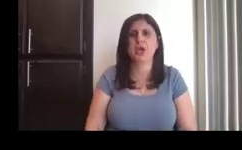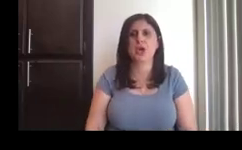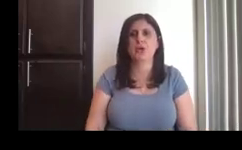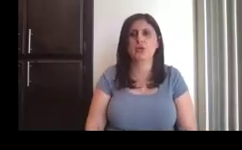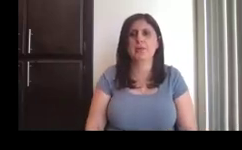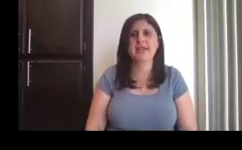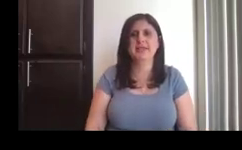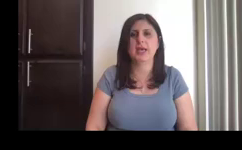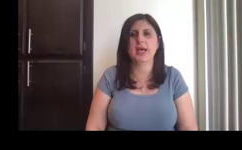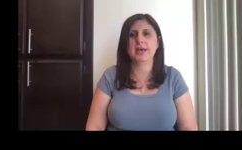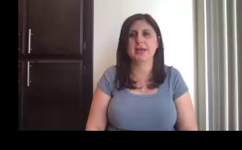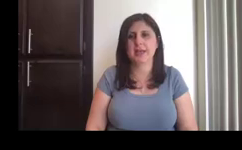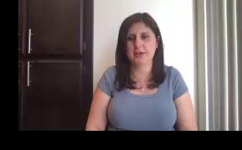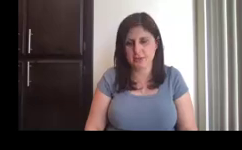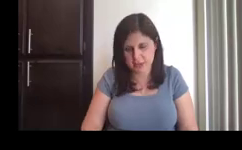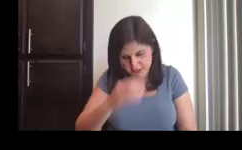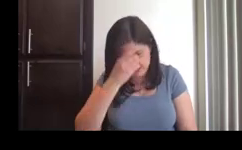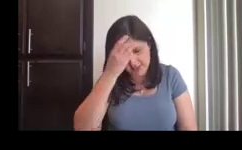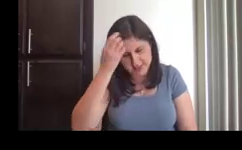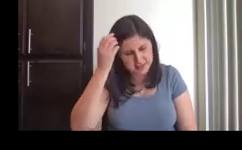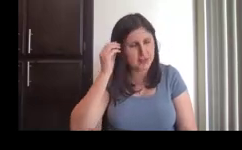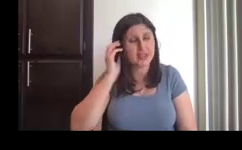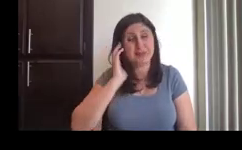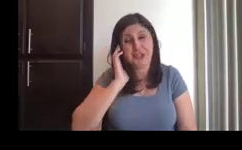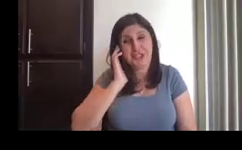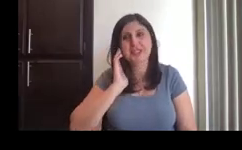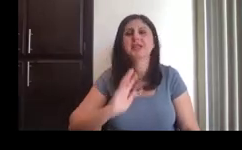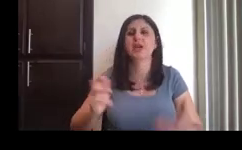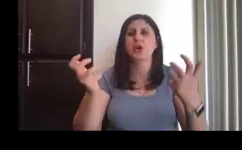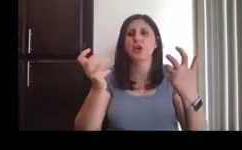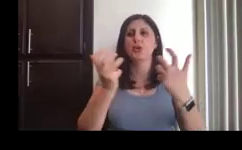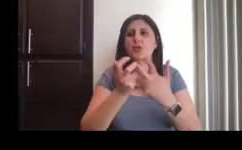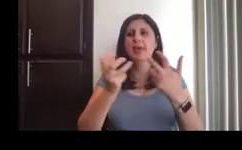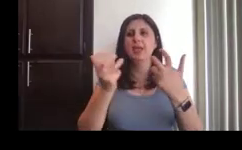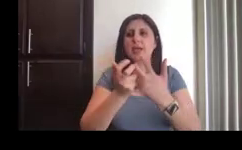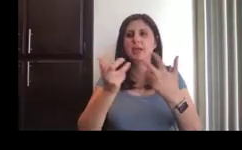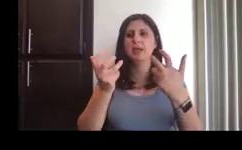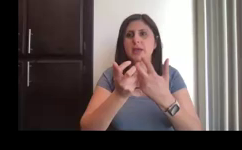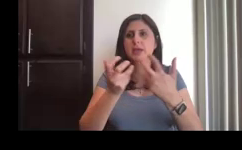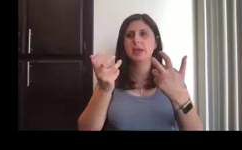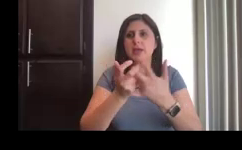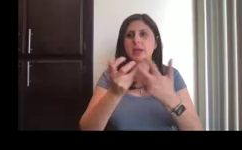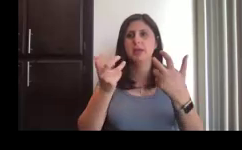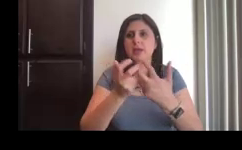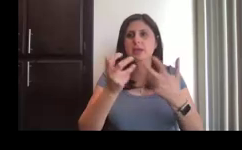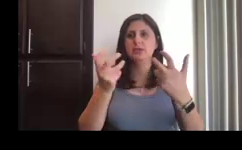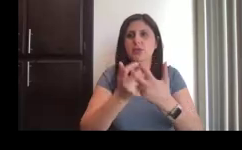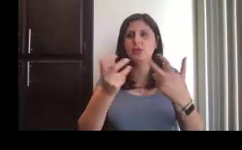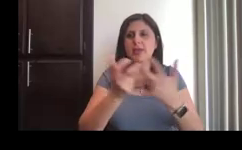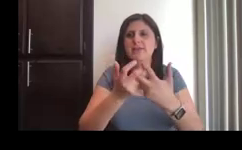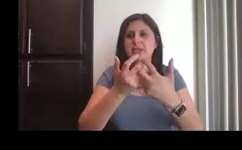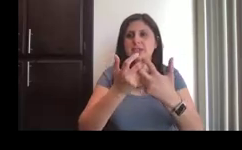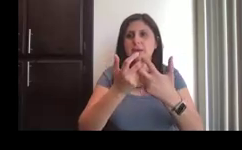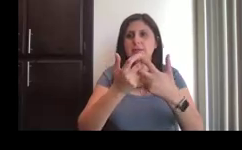Okay. Roommates, careful with this because it's kind of similar as machine. Roommate.